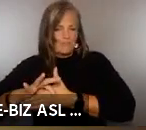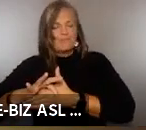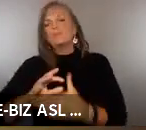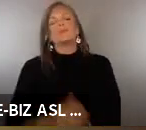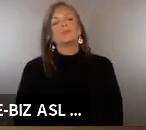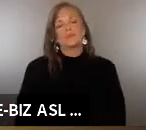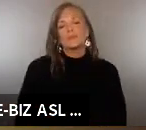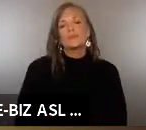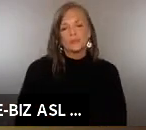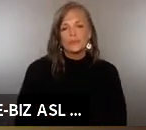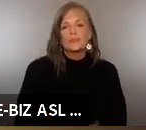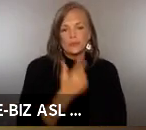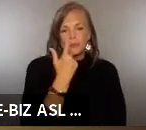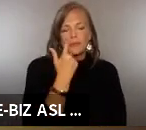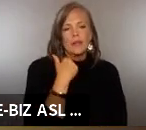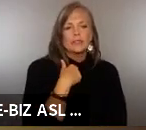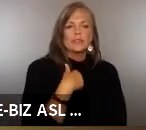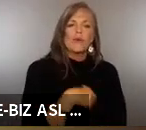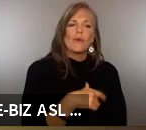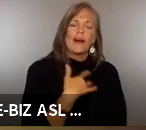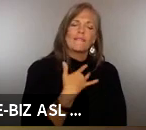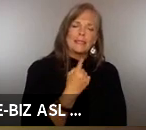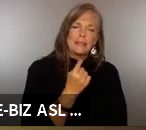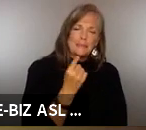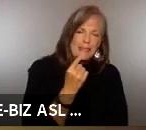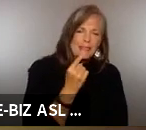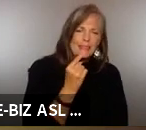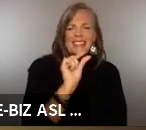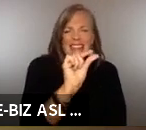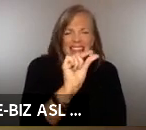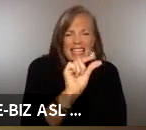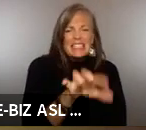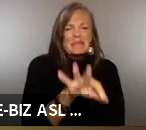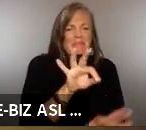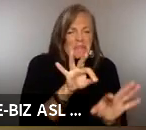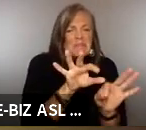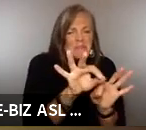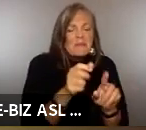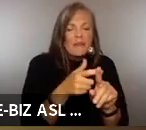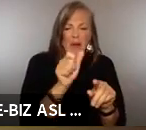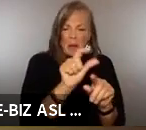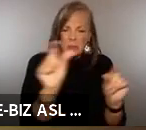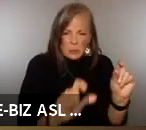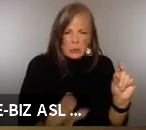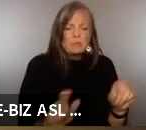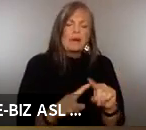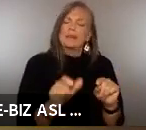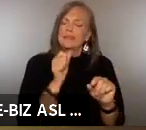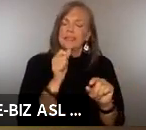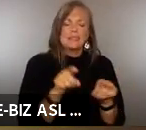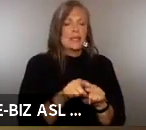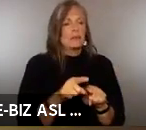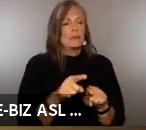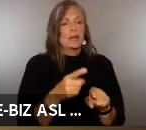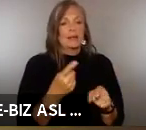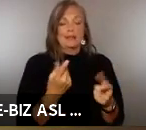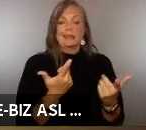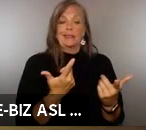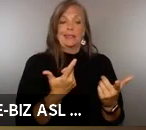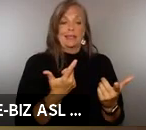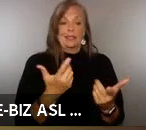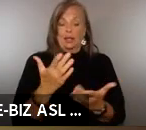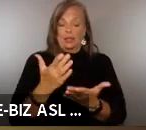with all of the people here on the screen. And that though we had done some work together, there was a piece of work that just couldn't be done because we were